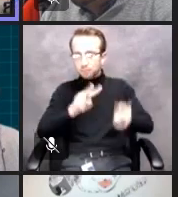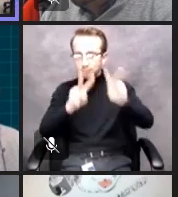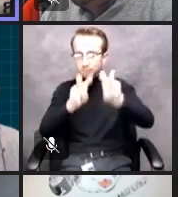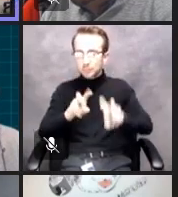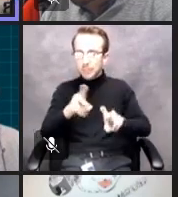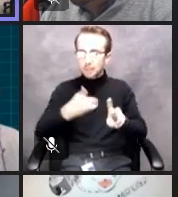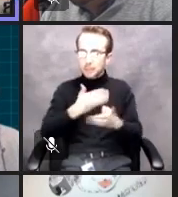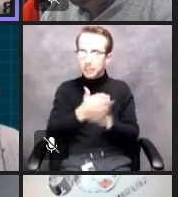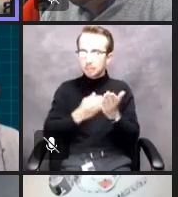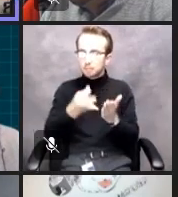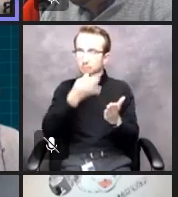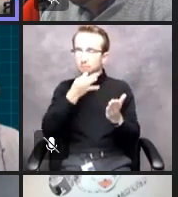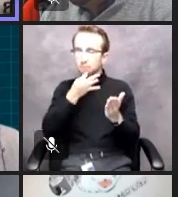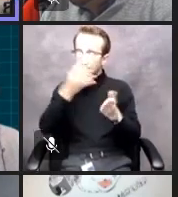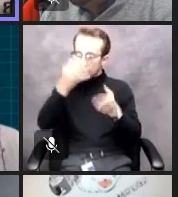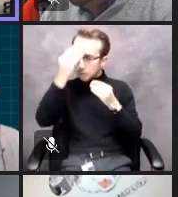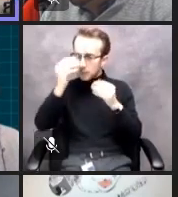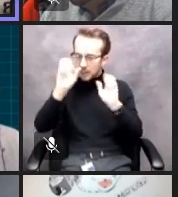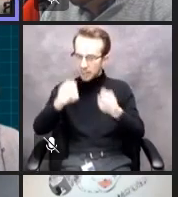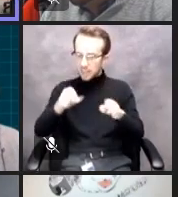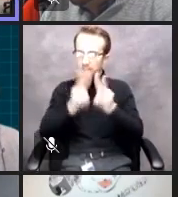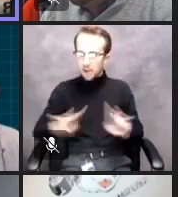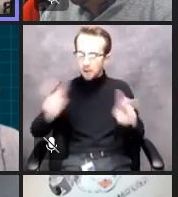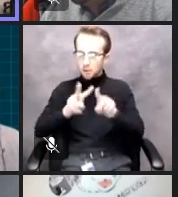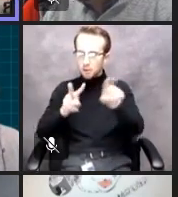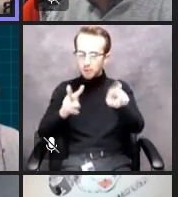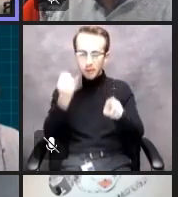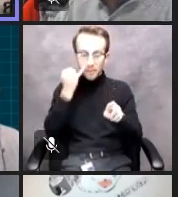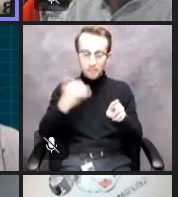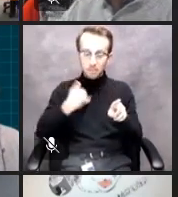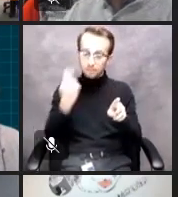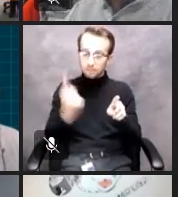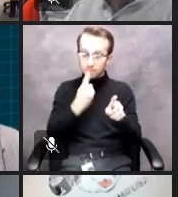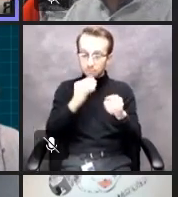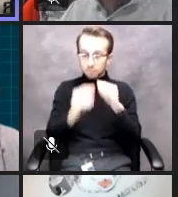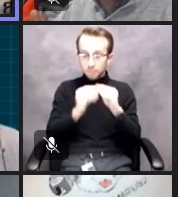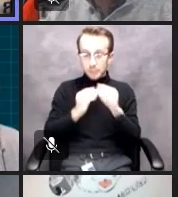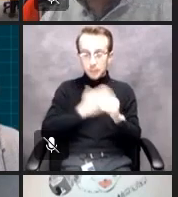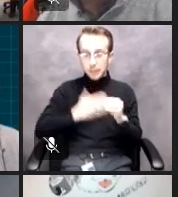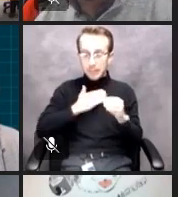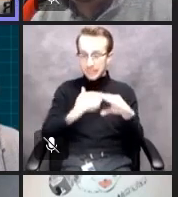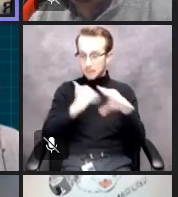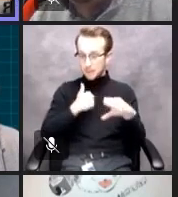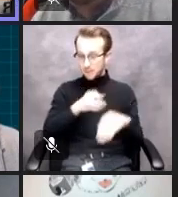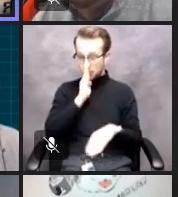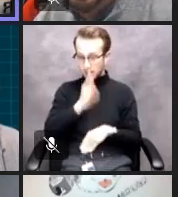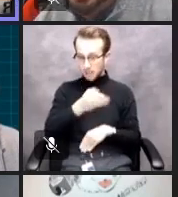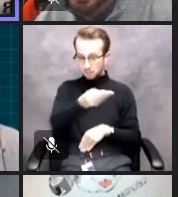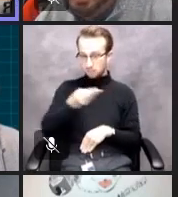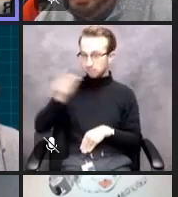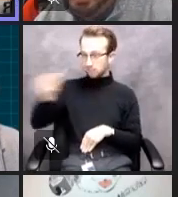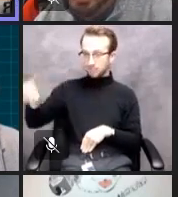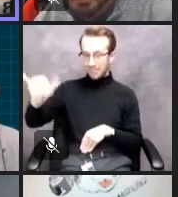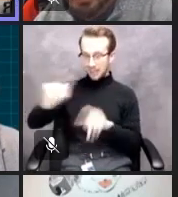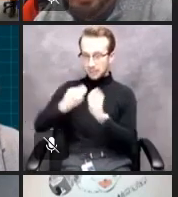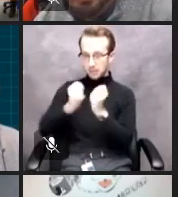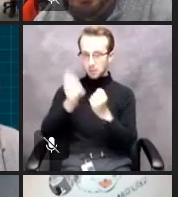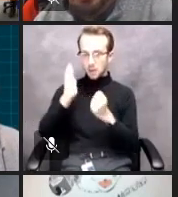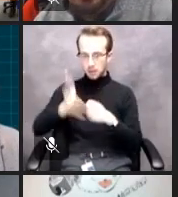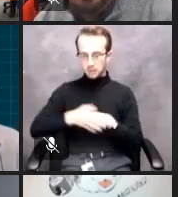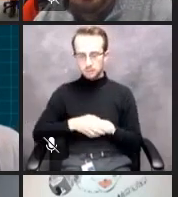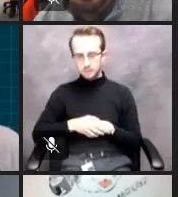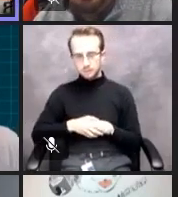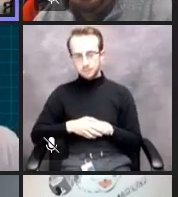to us. If there's anything that you think we need to be looking at, please just email it to me directly and I'll pass it on to that team. I think looking ahead to